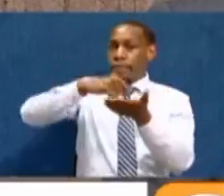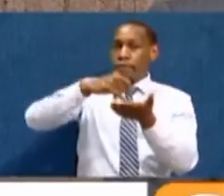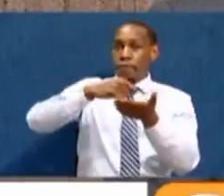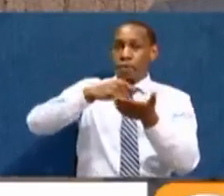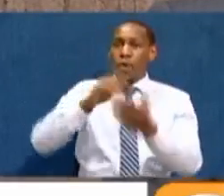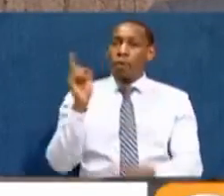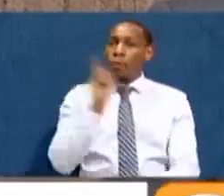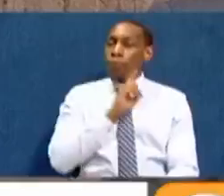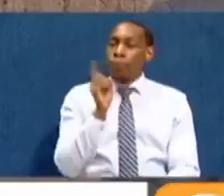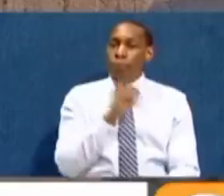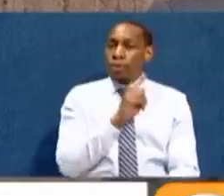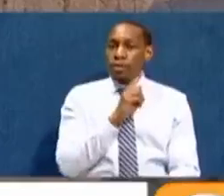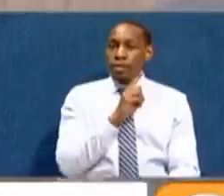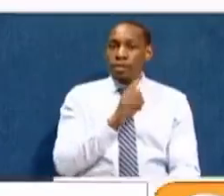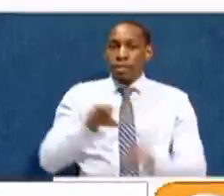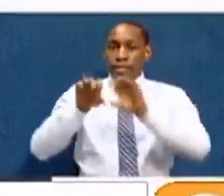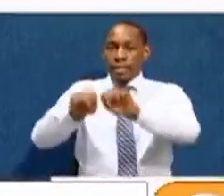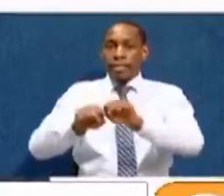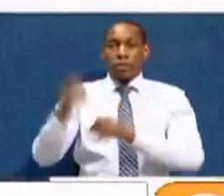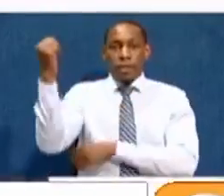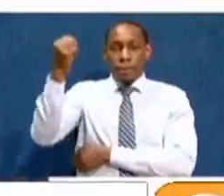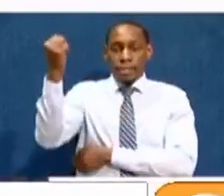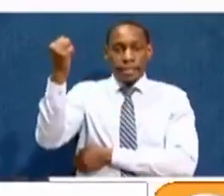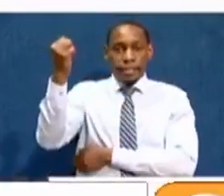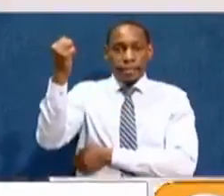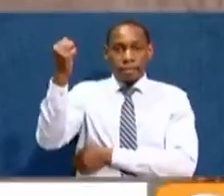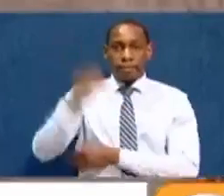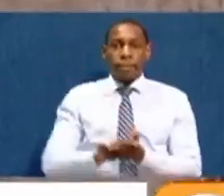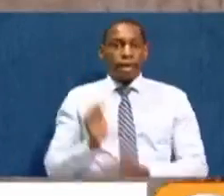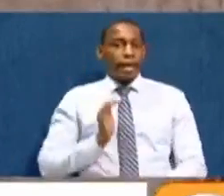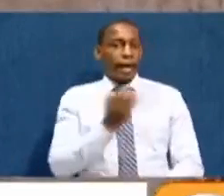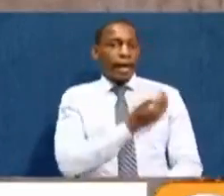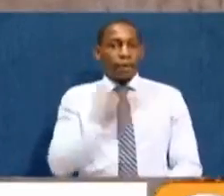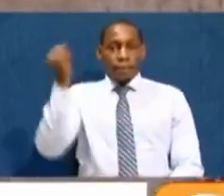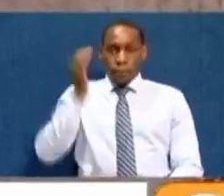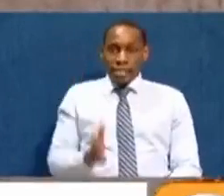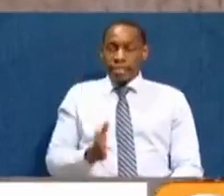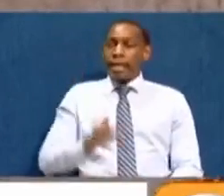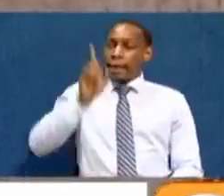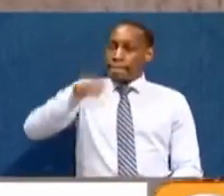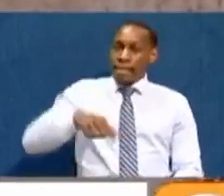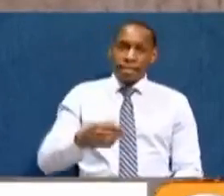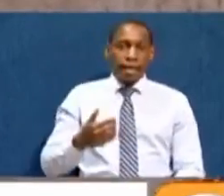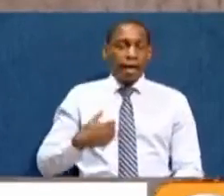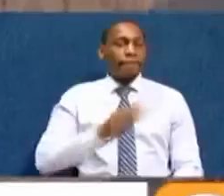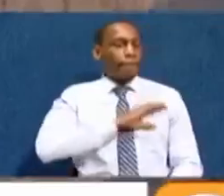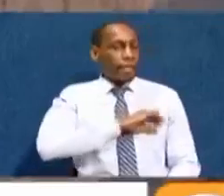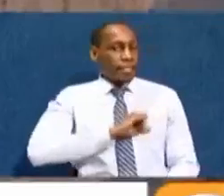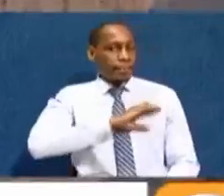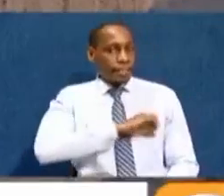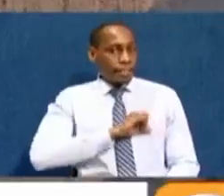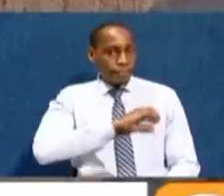in divisive succession politics. Our politicians must exercise